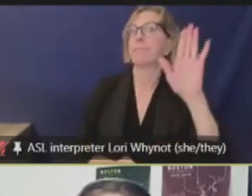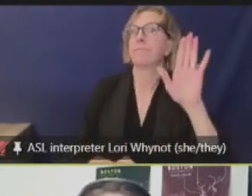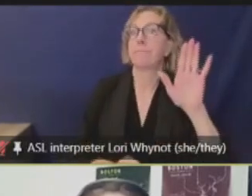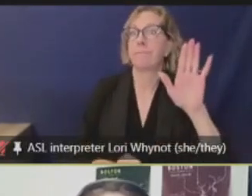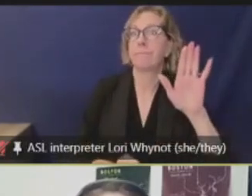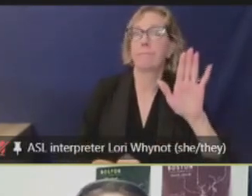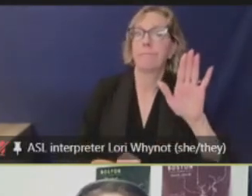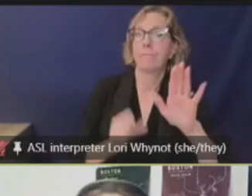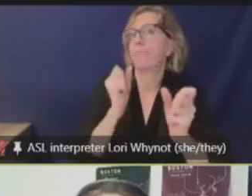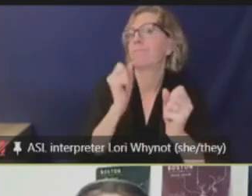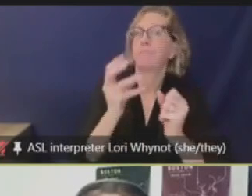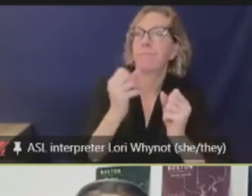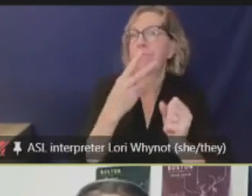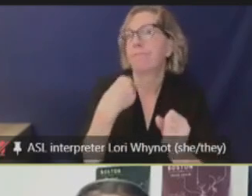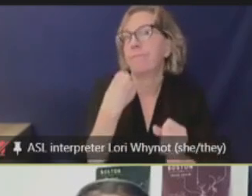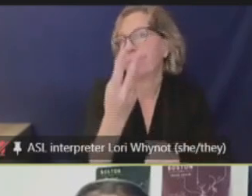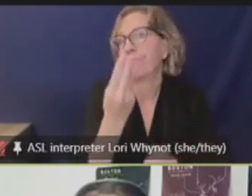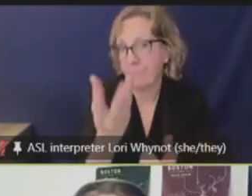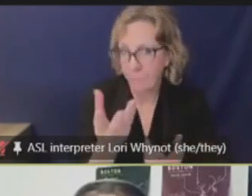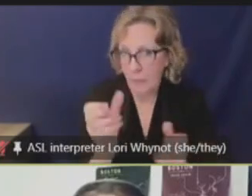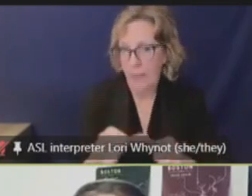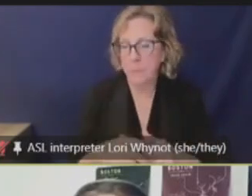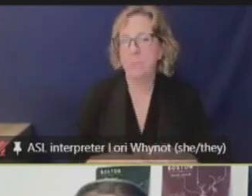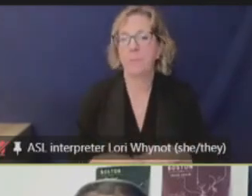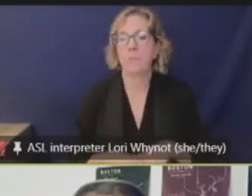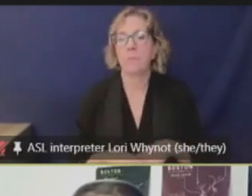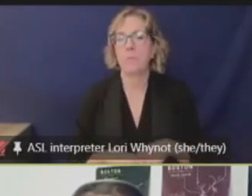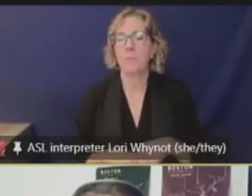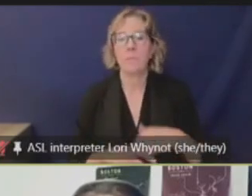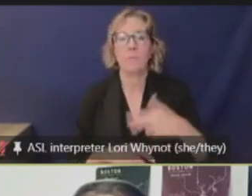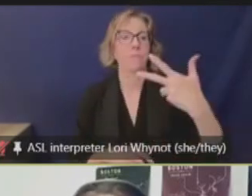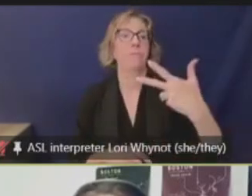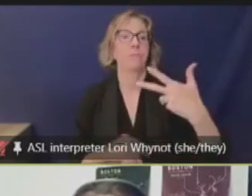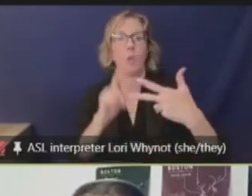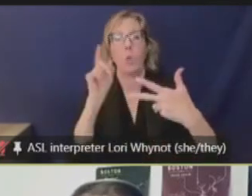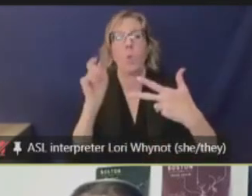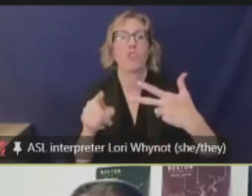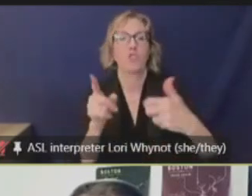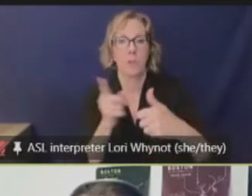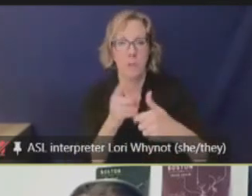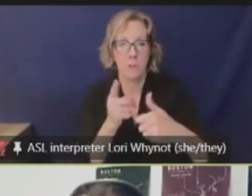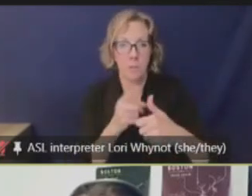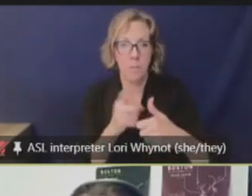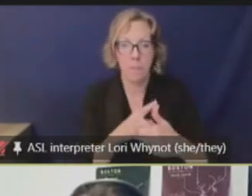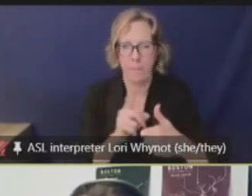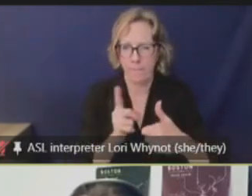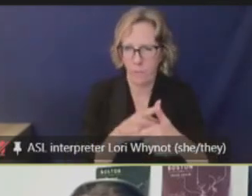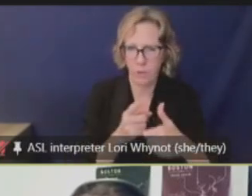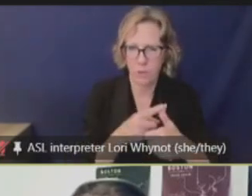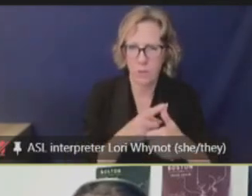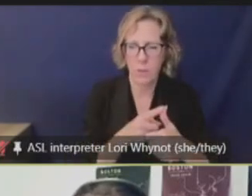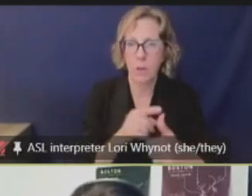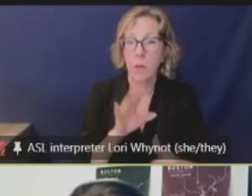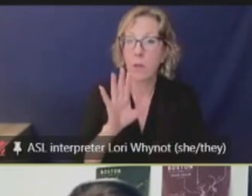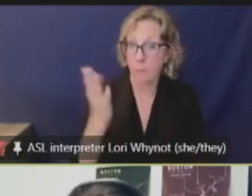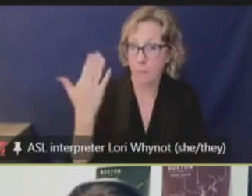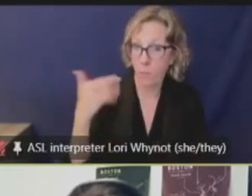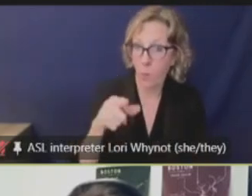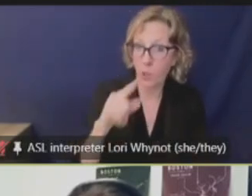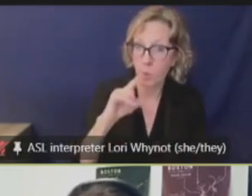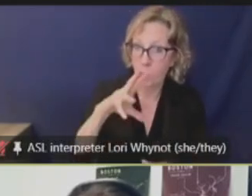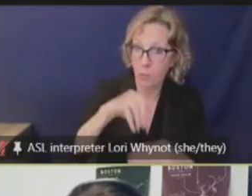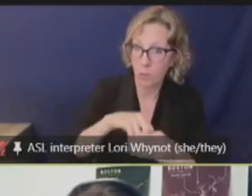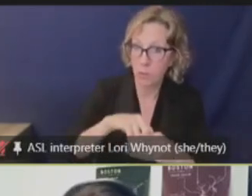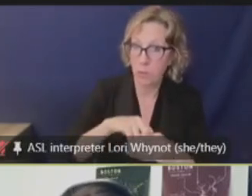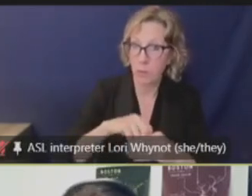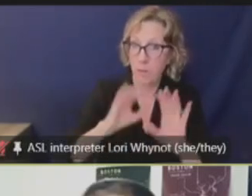the voice. But my 3 questions are, 1, what is the best focus group you've attended and what made it work